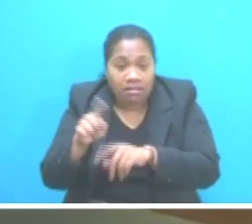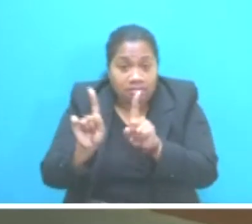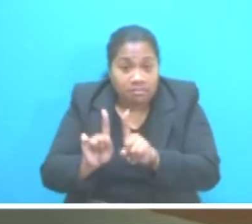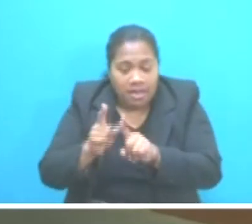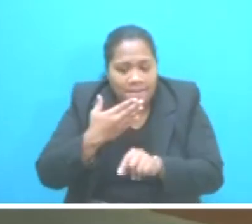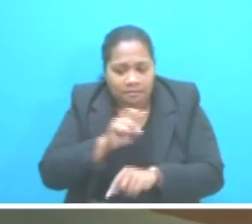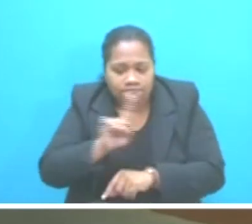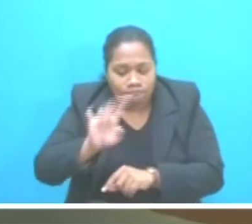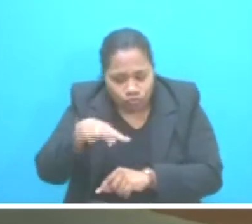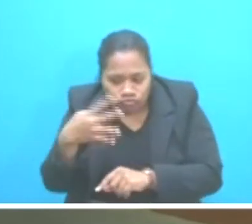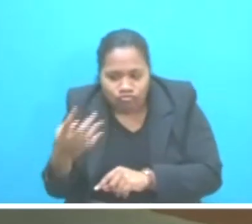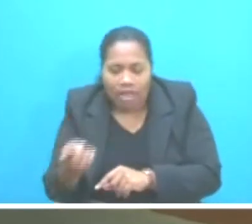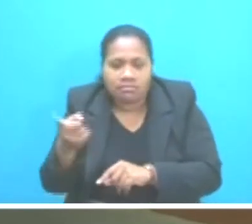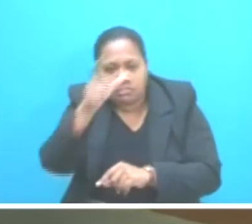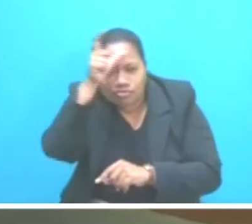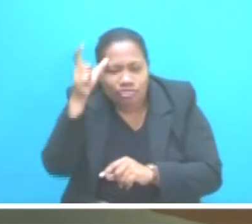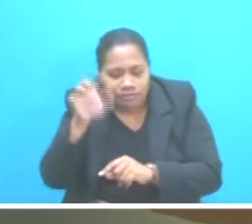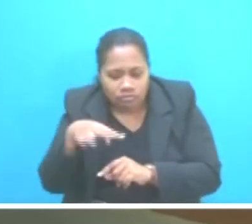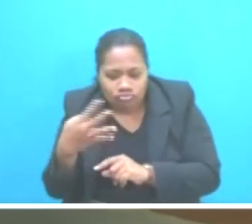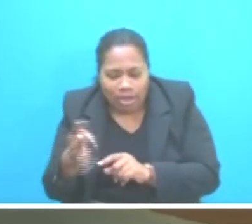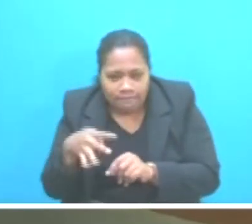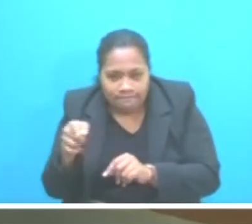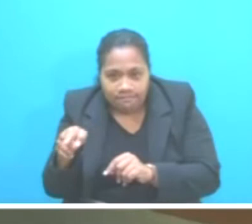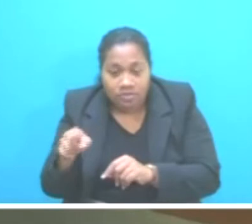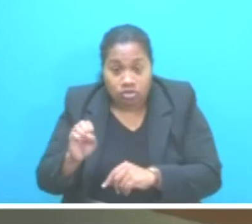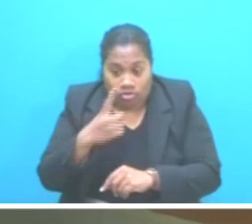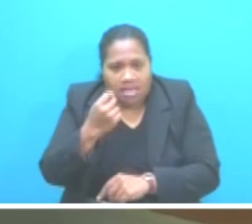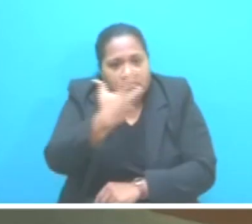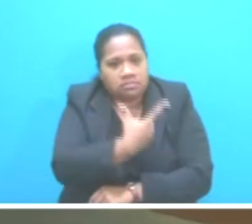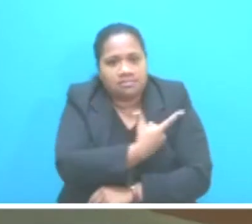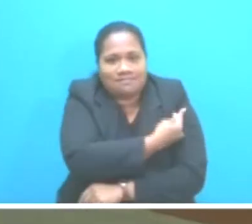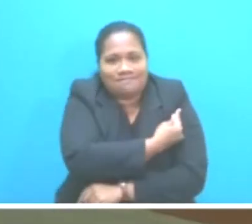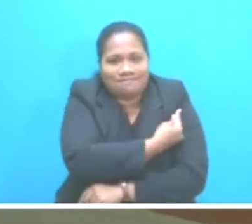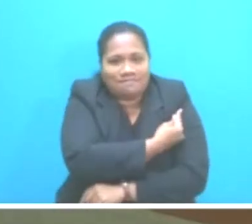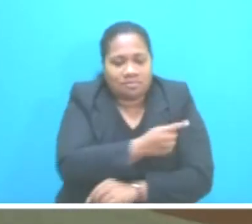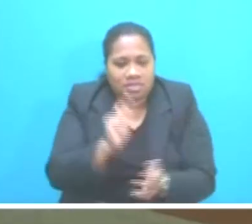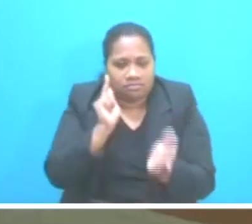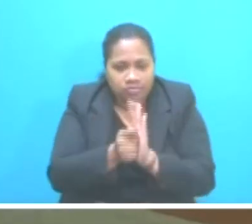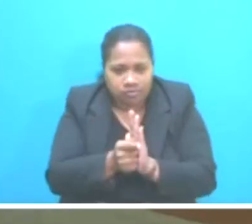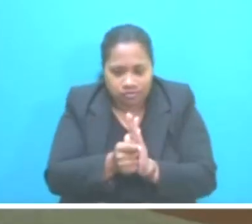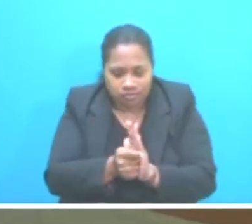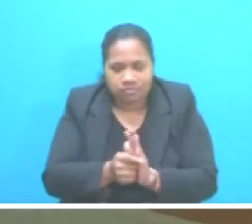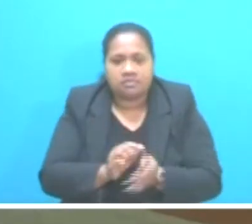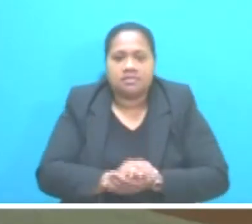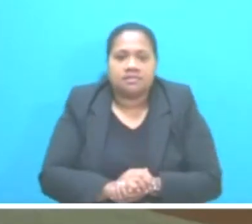by a healthcare worker. They will be immunized on the spot if needed.